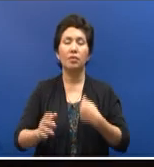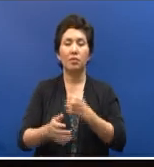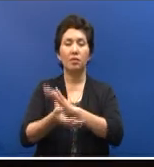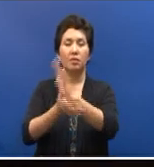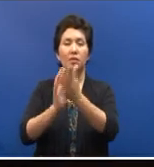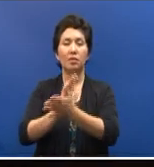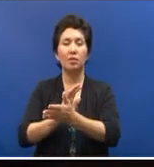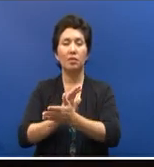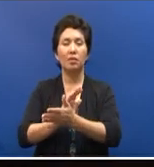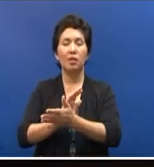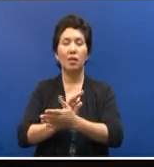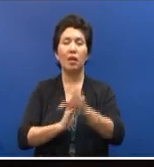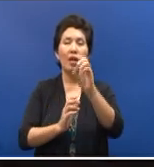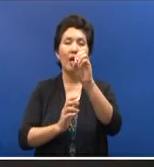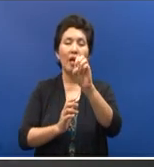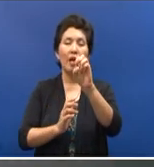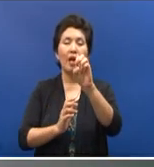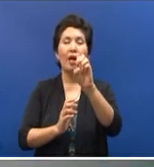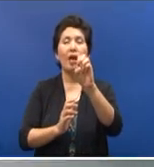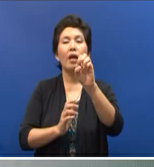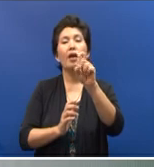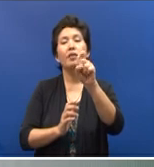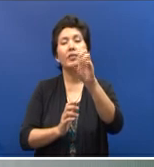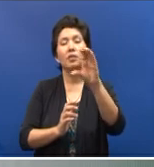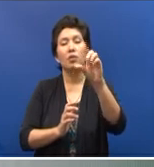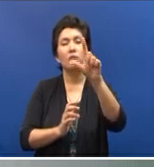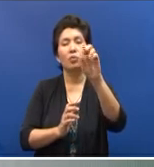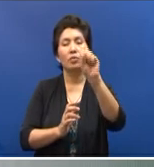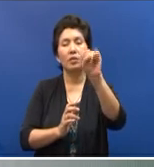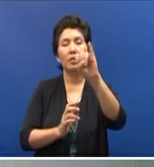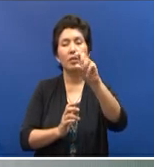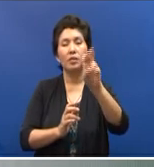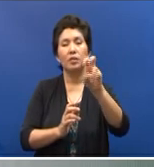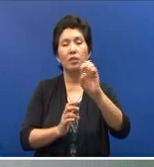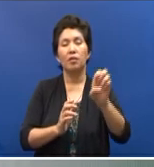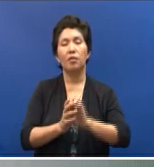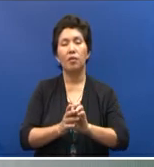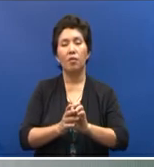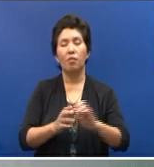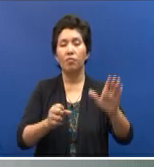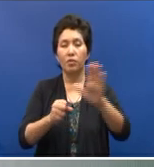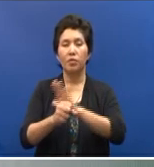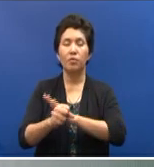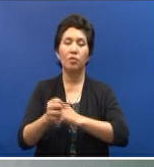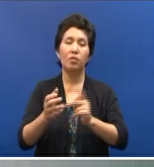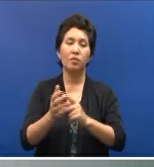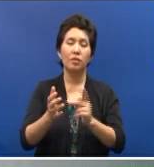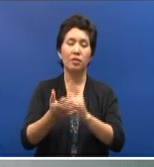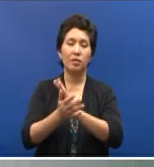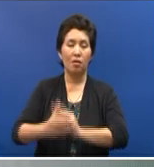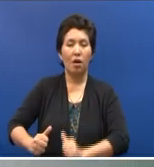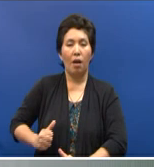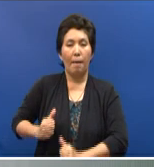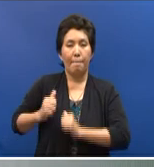the exclusive right to use force. And mechanisms such as police forces and